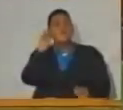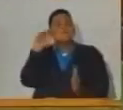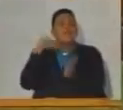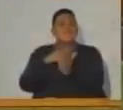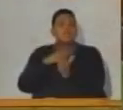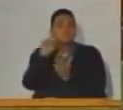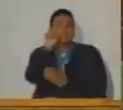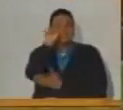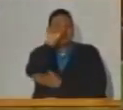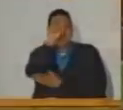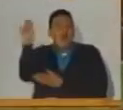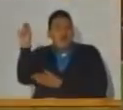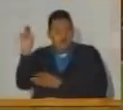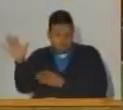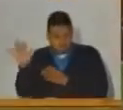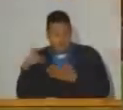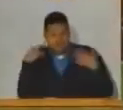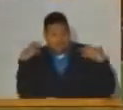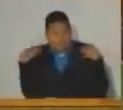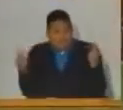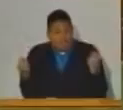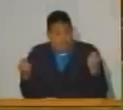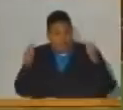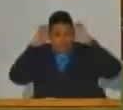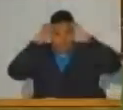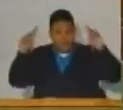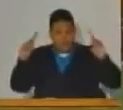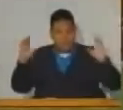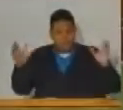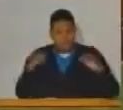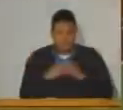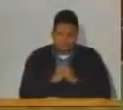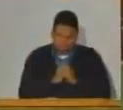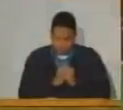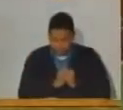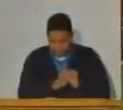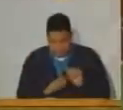St. Anne. Health and education.